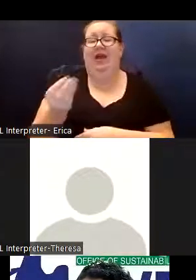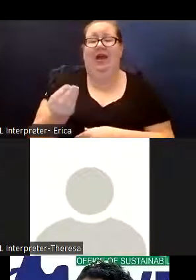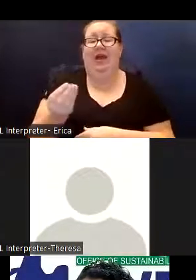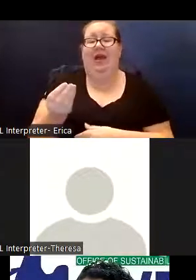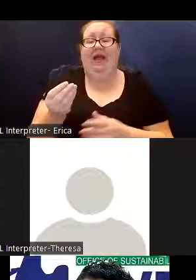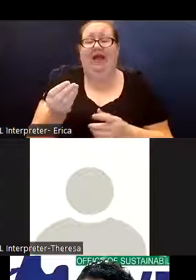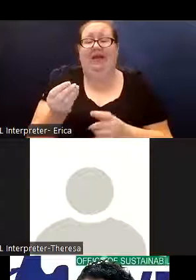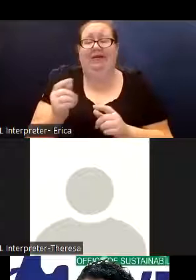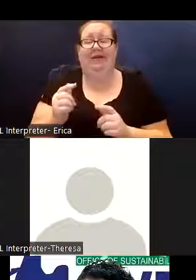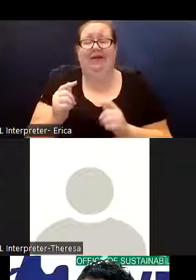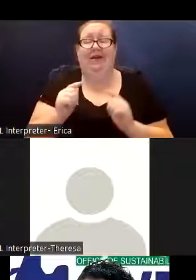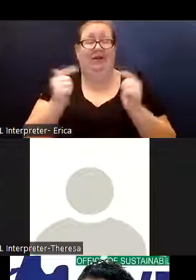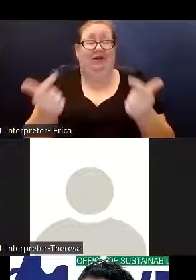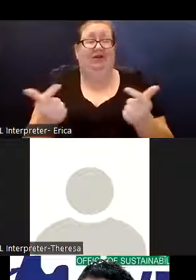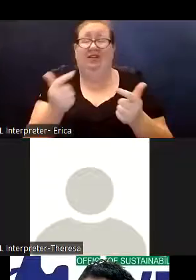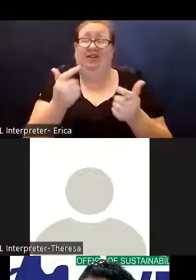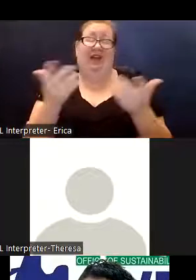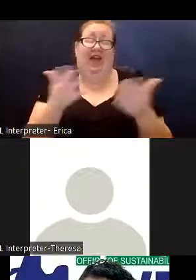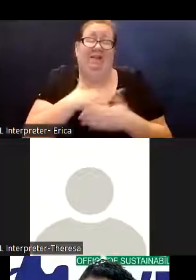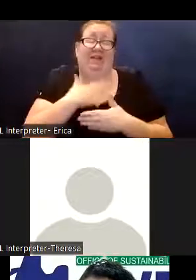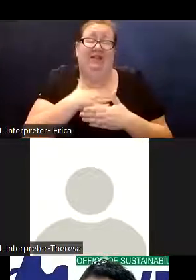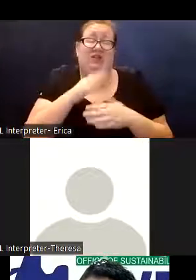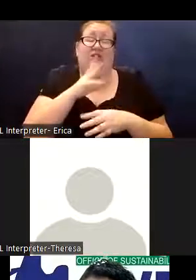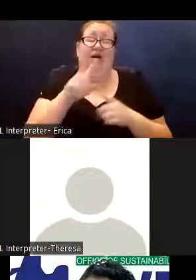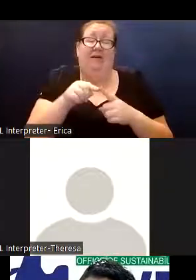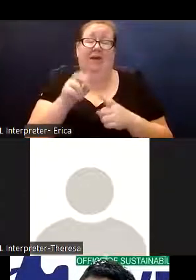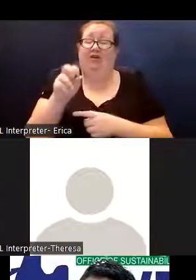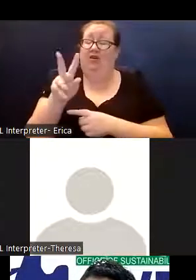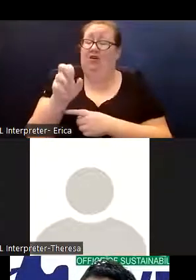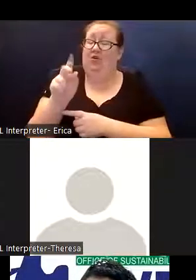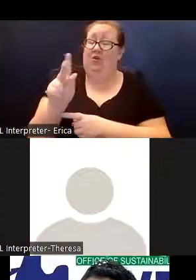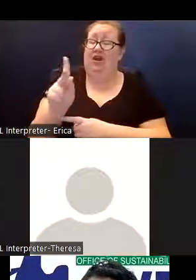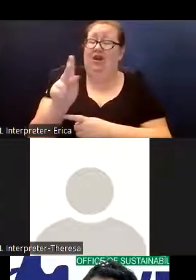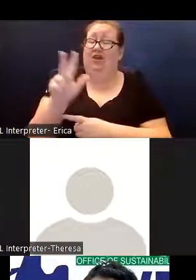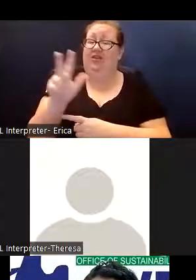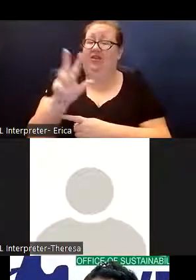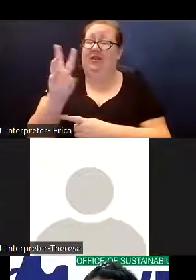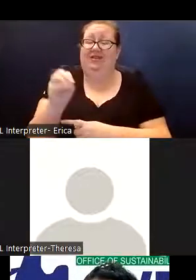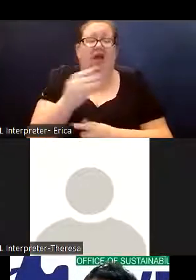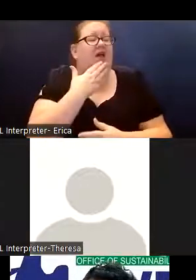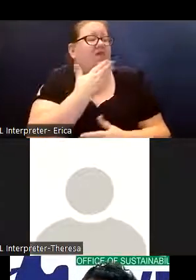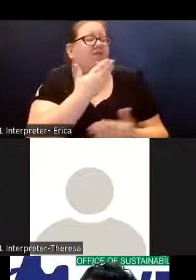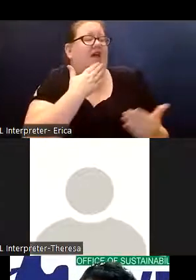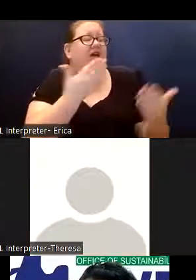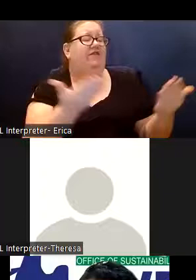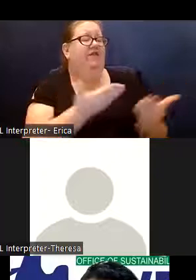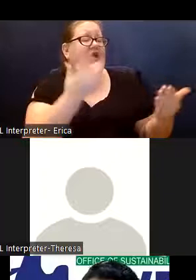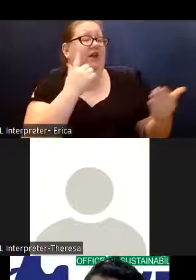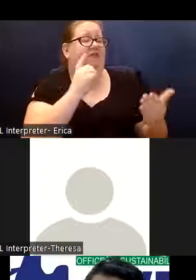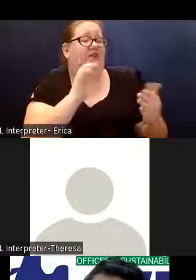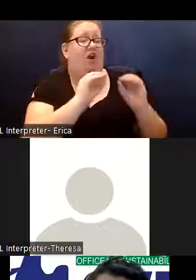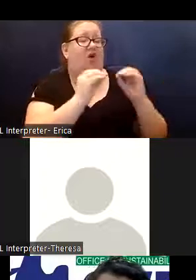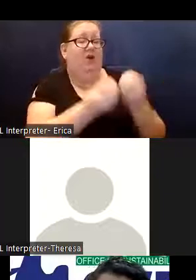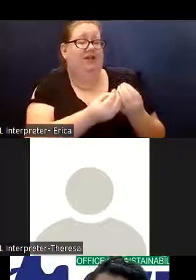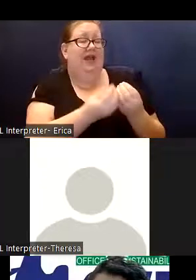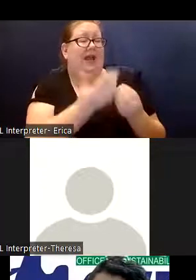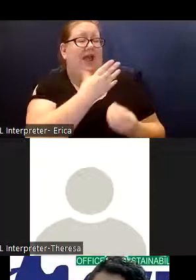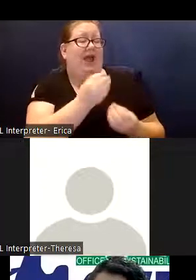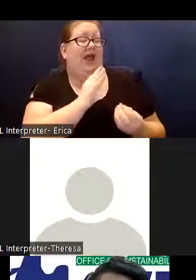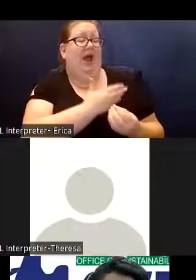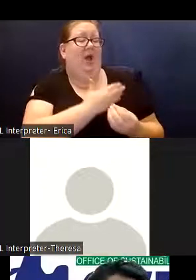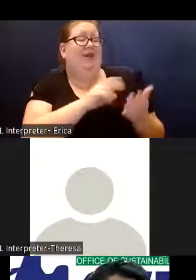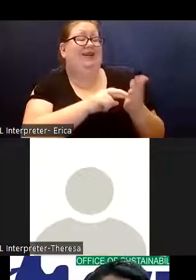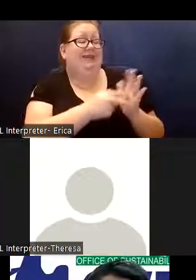talk about Newark 360. Thank you so much. I'm so grateful for you being here and for our coordination and our intentional efforts to make sure